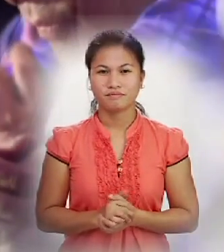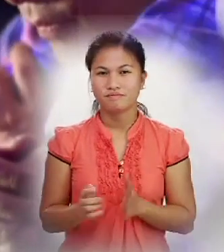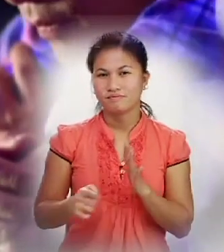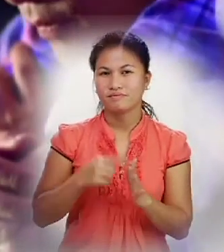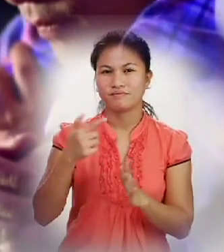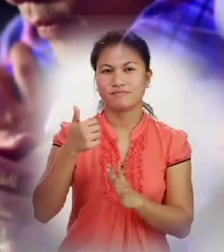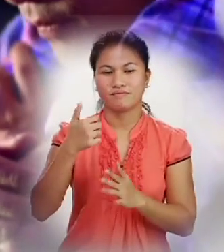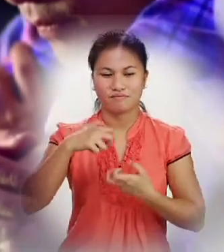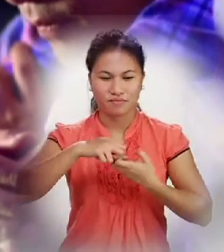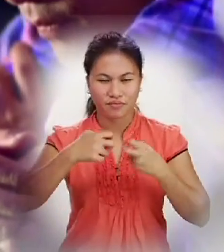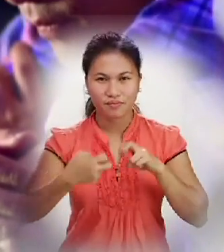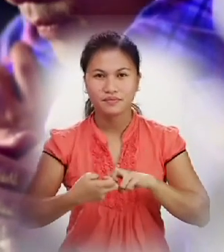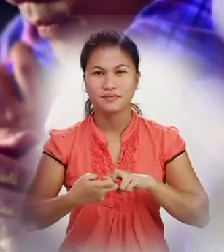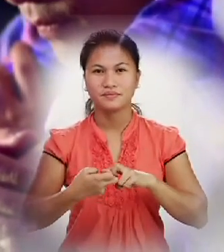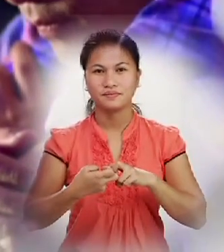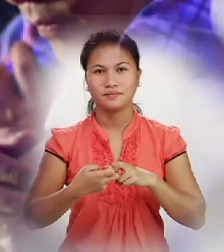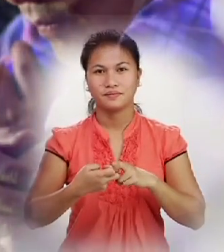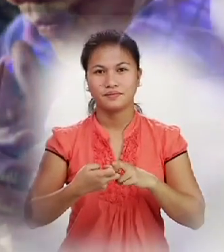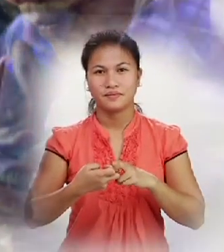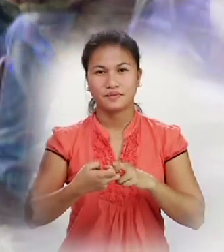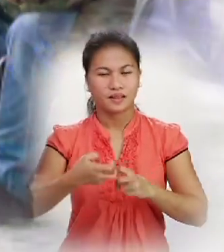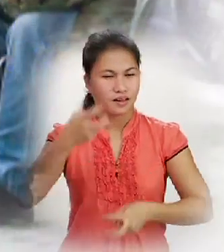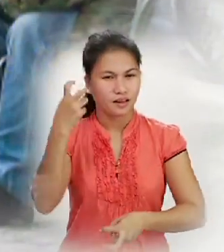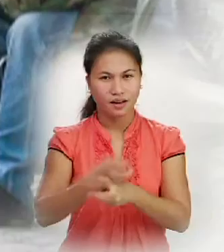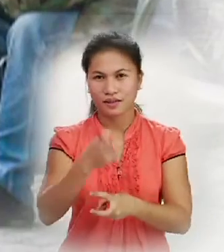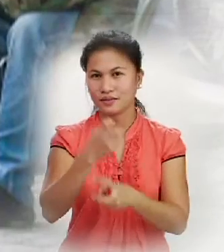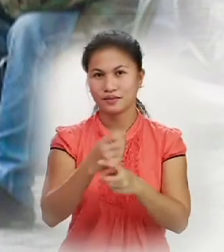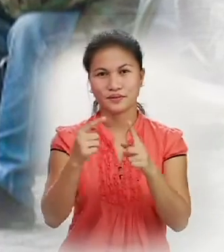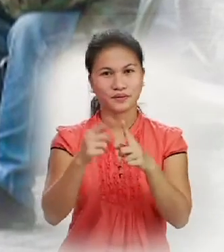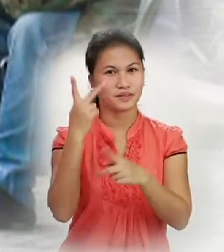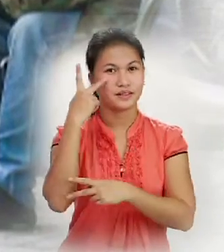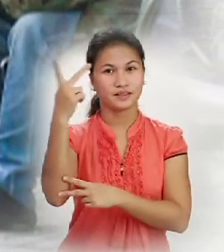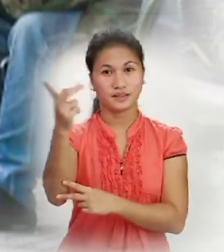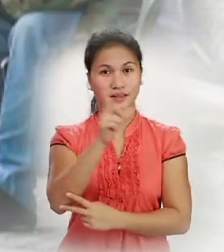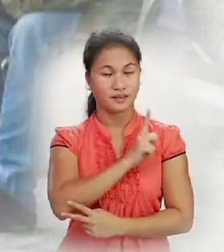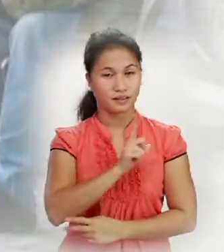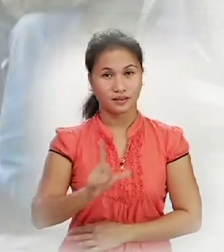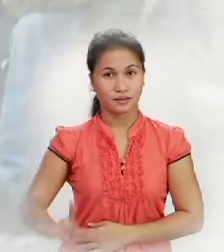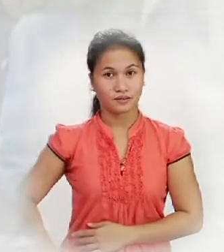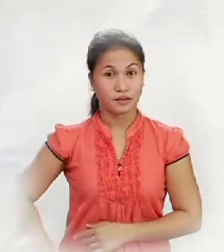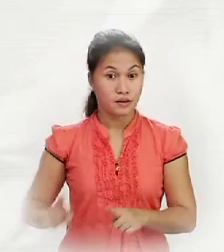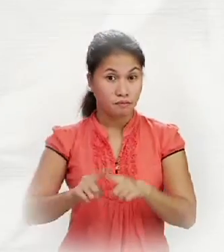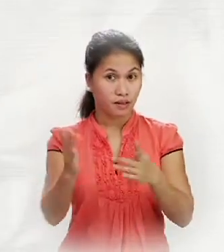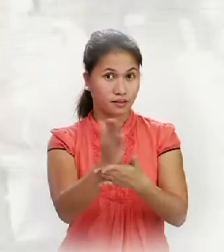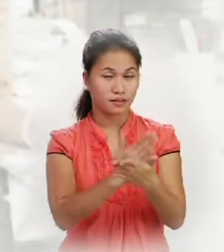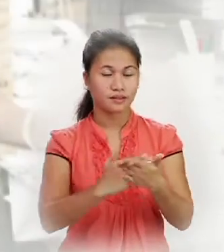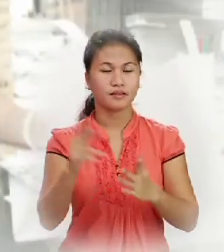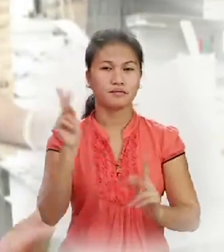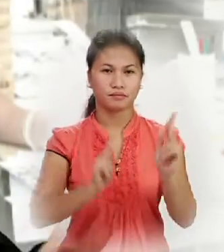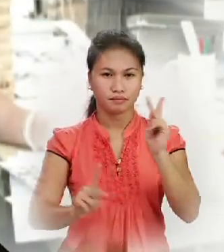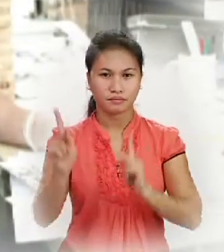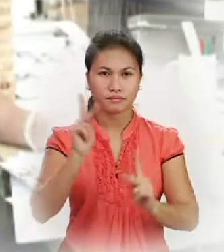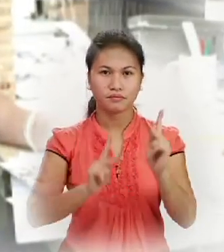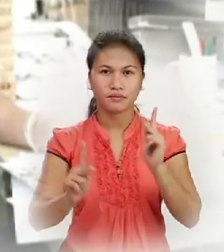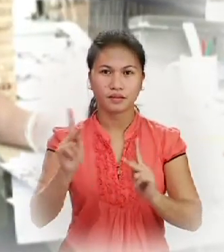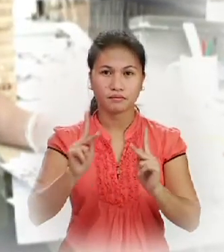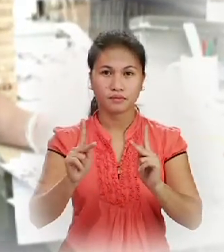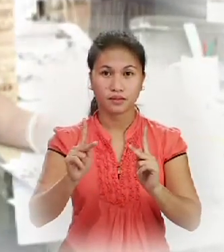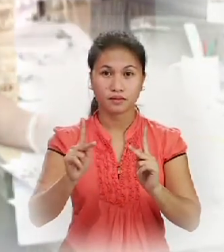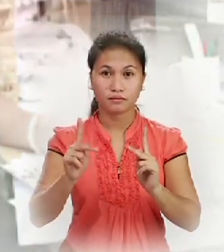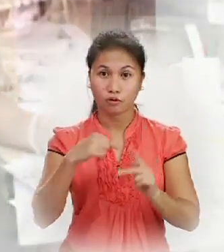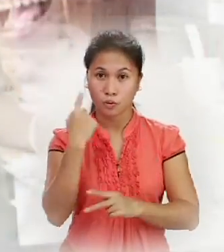anxieties, problems, so hard to see the Lord. But some people, at the height of